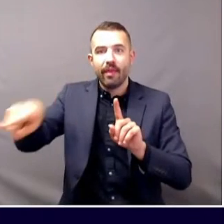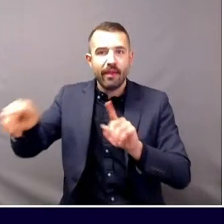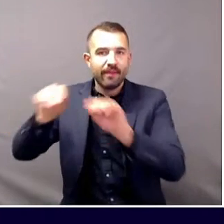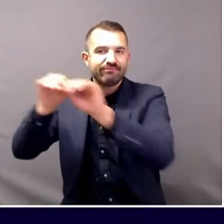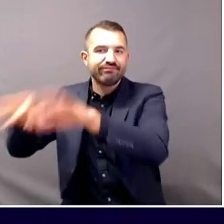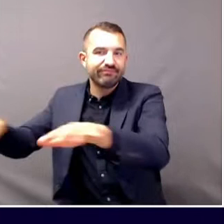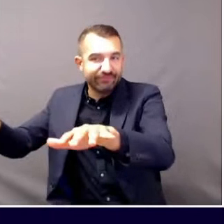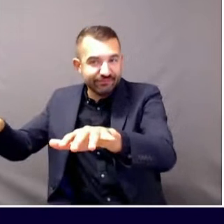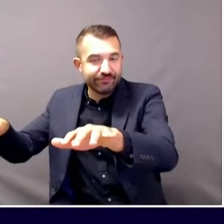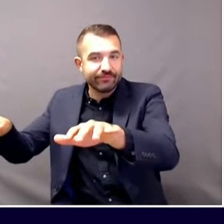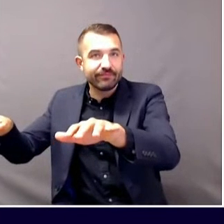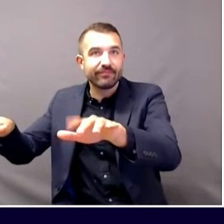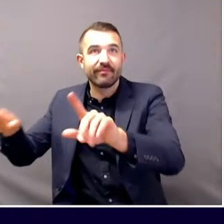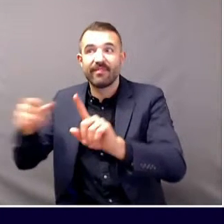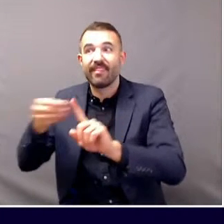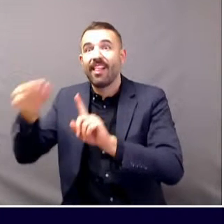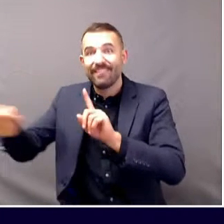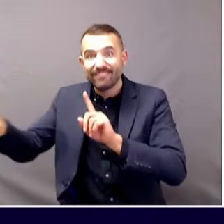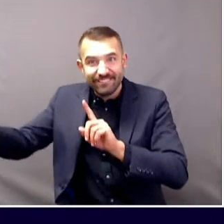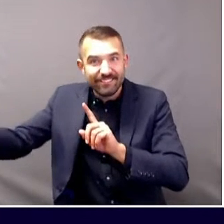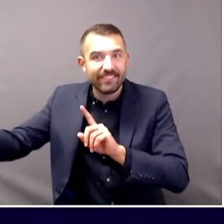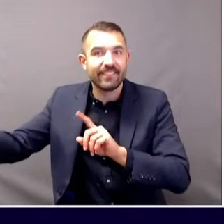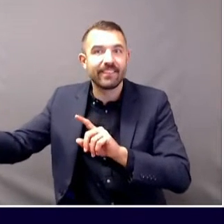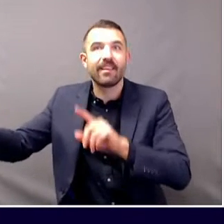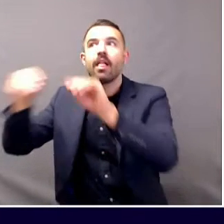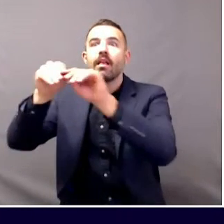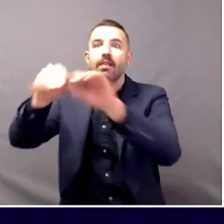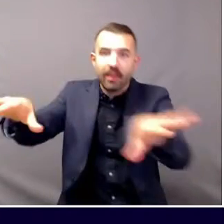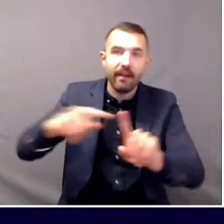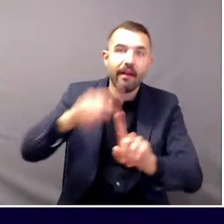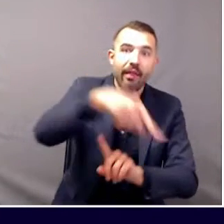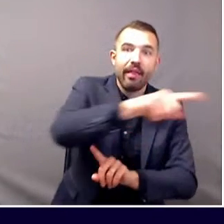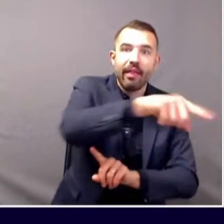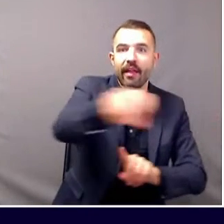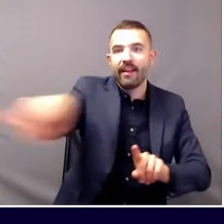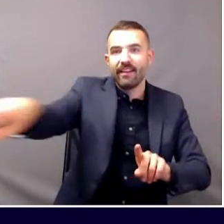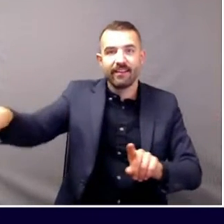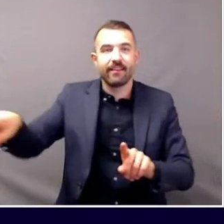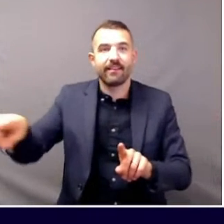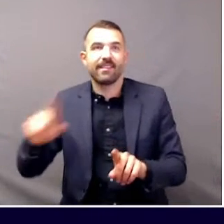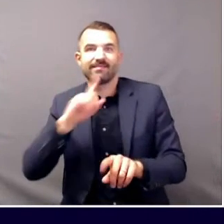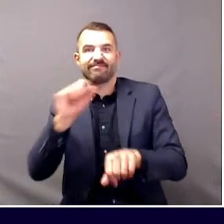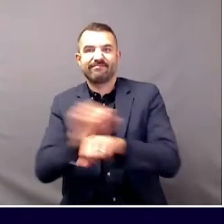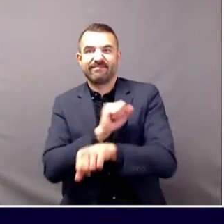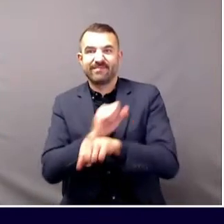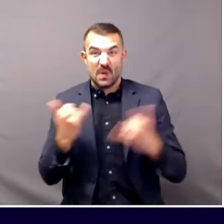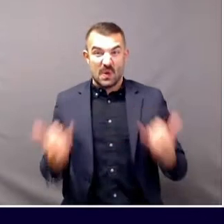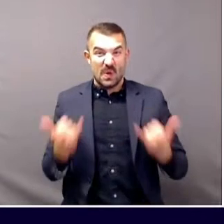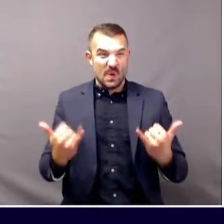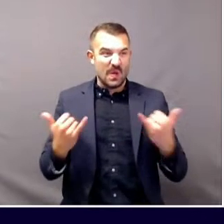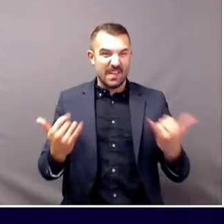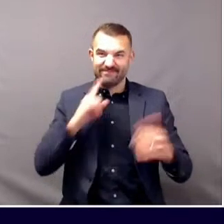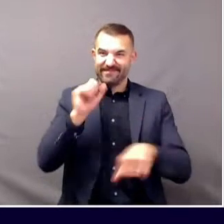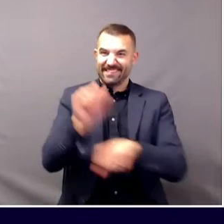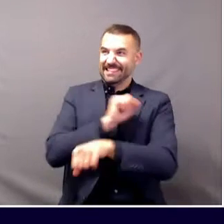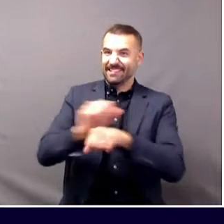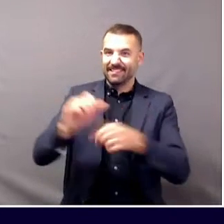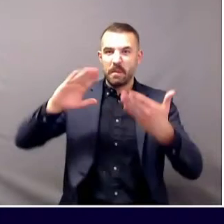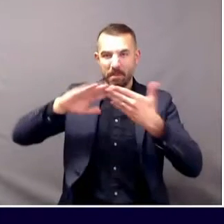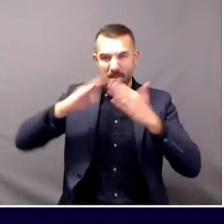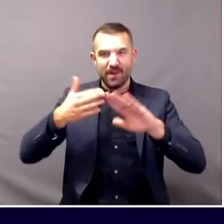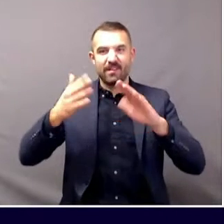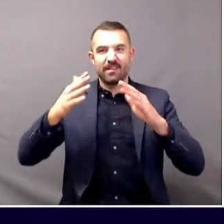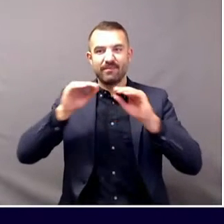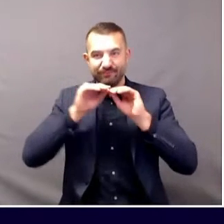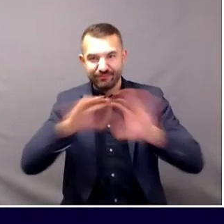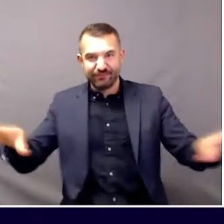more community spread. And that community spread is making those social gatherings even more risky,